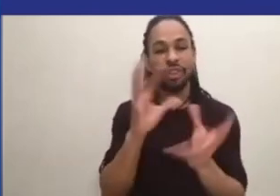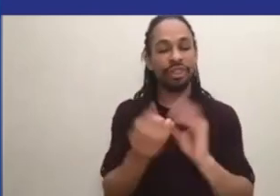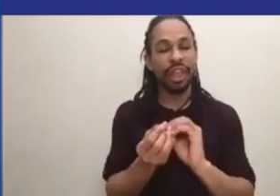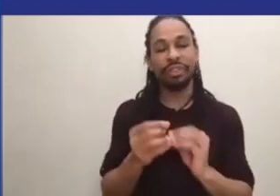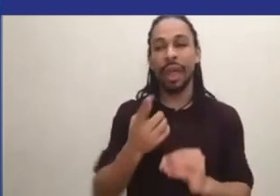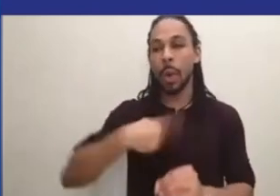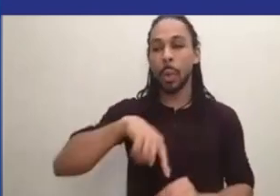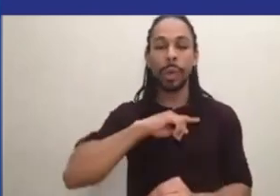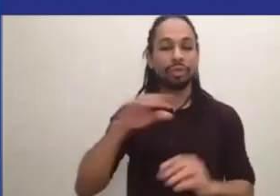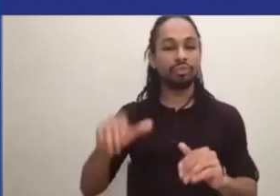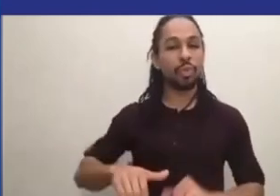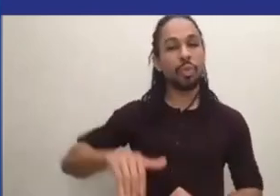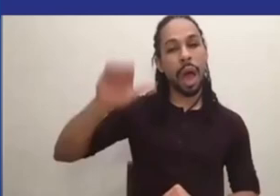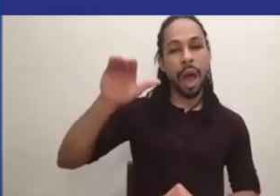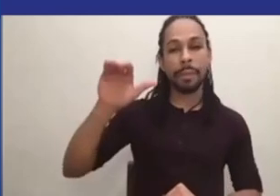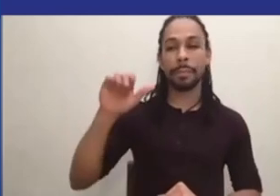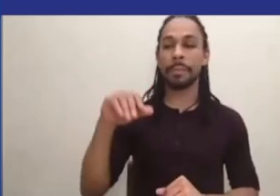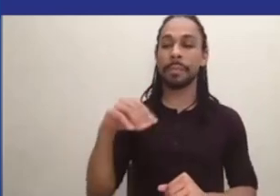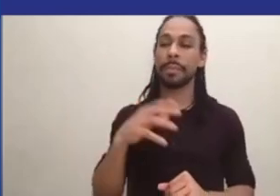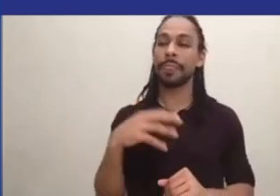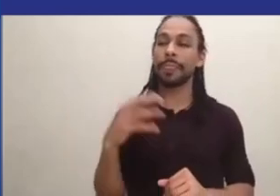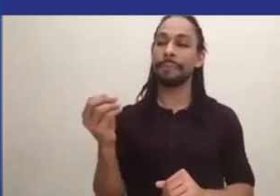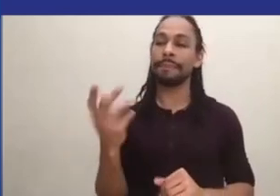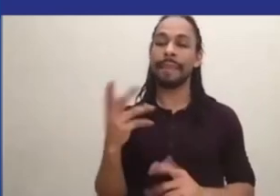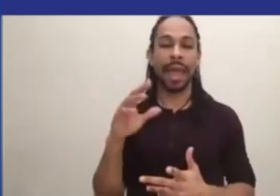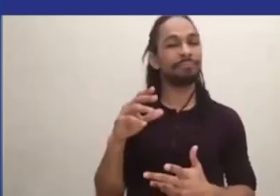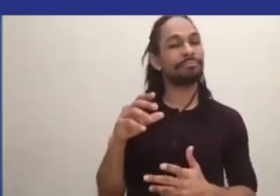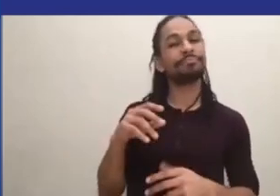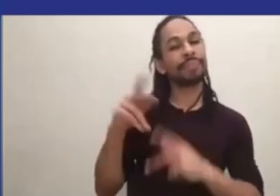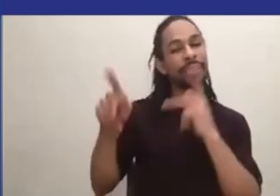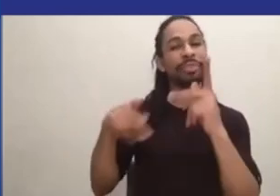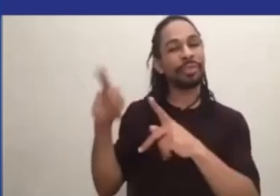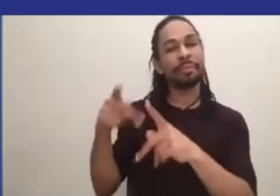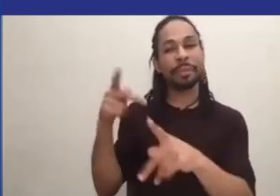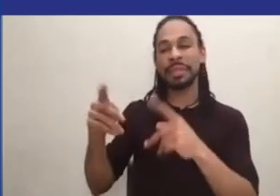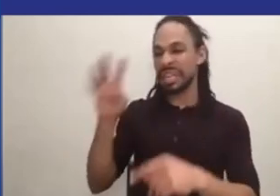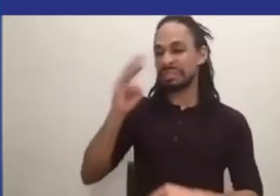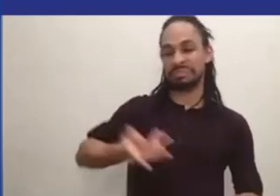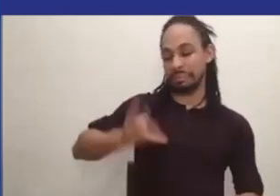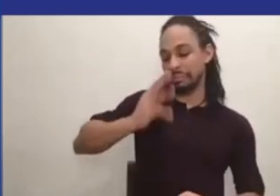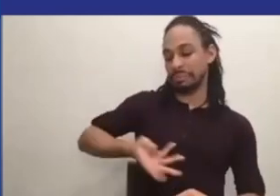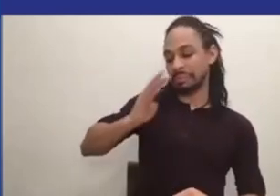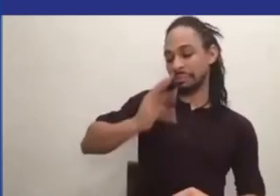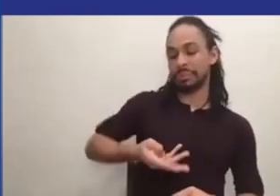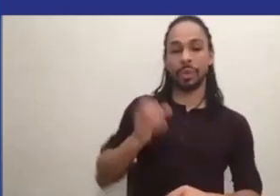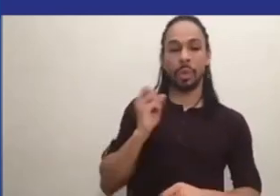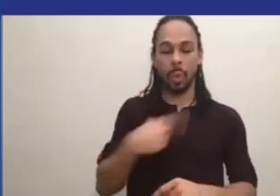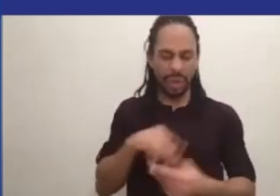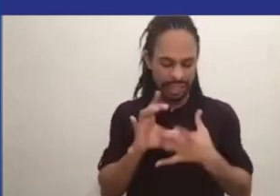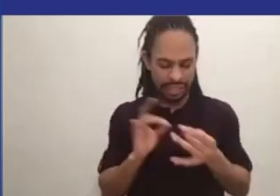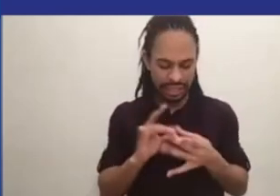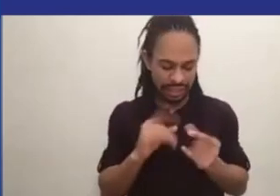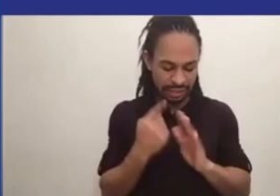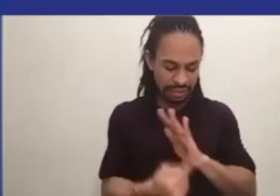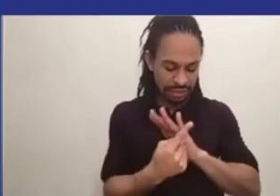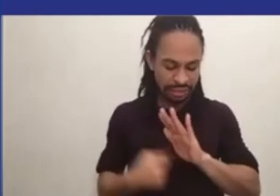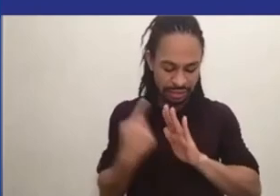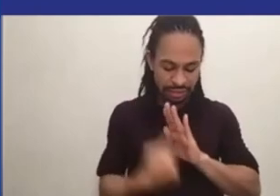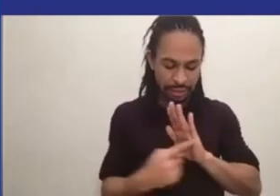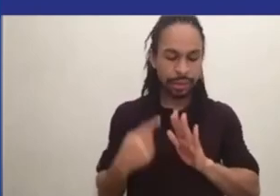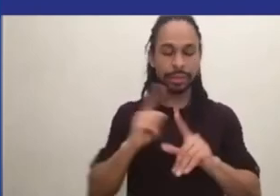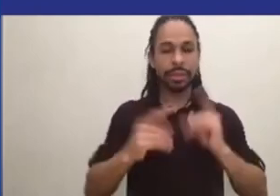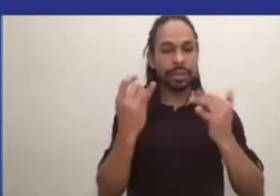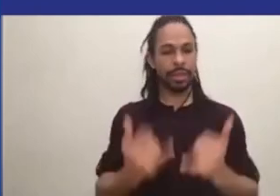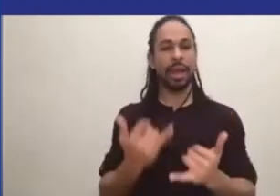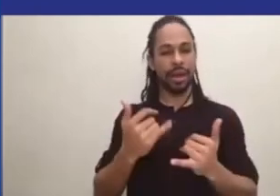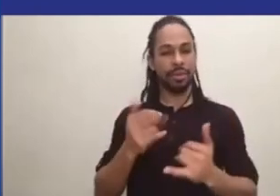that we grew up, you know, neglecting or setting aside, you know, now we're seeing the beauty in who we are as a culture